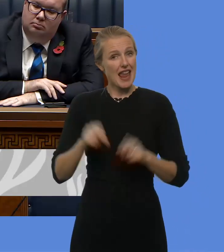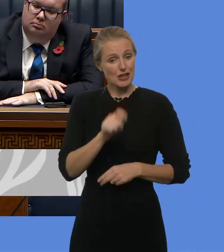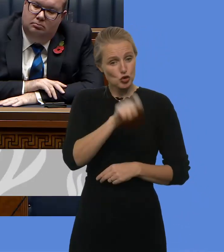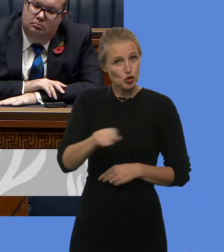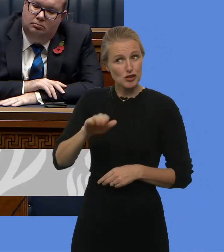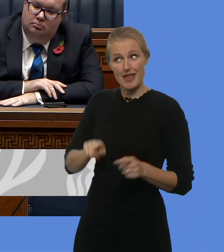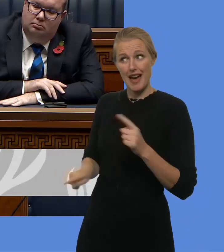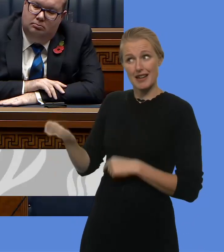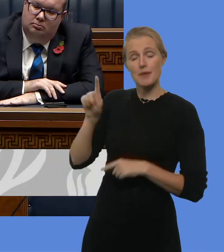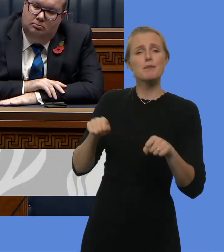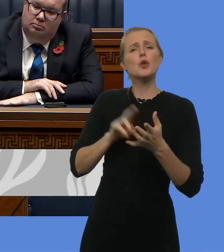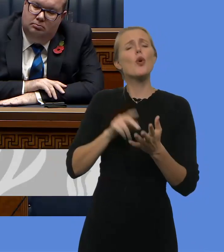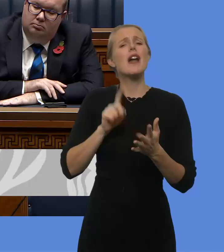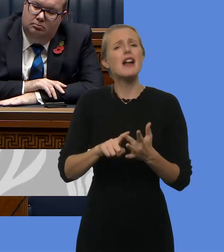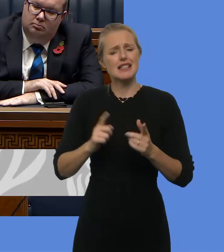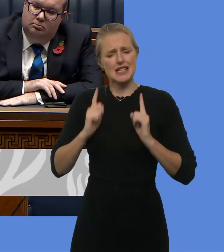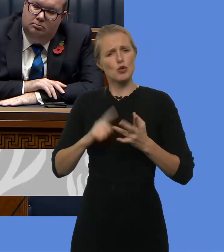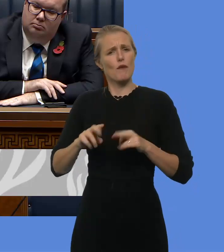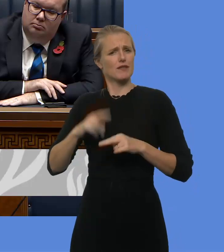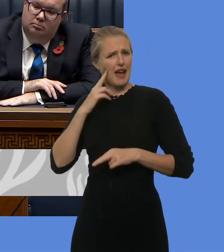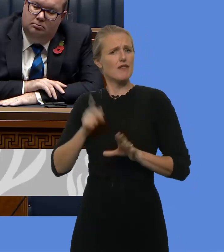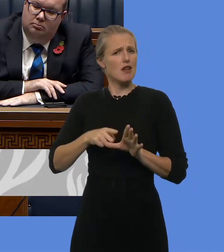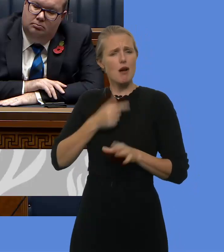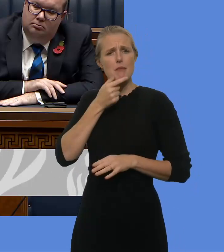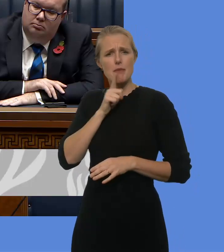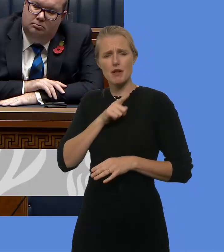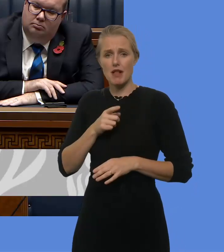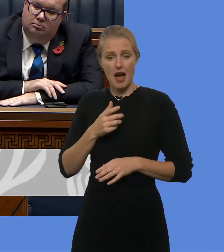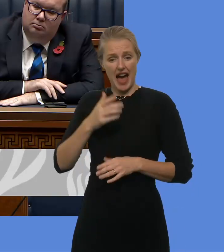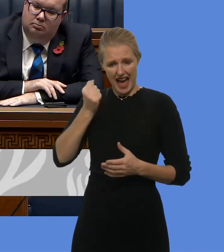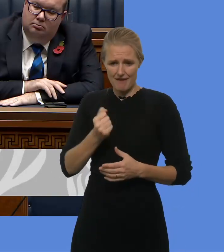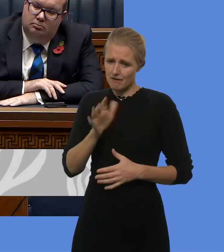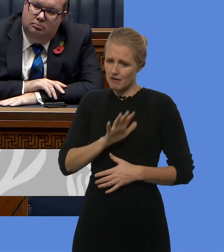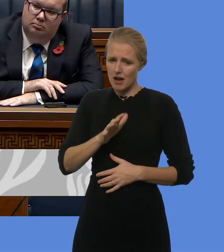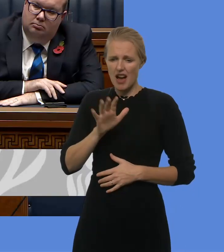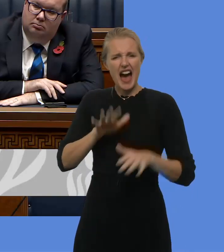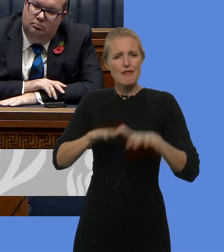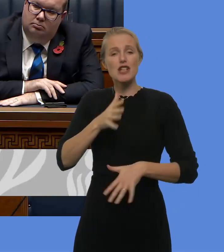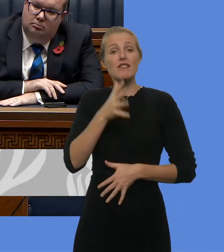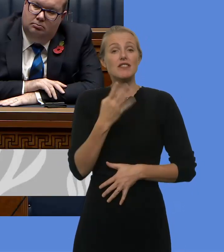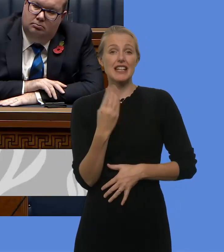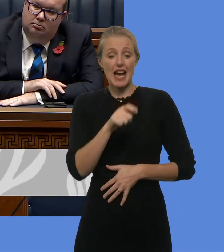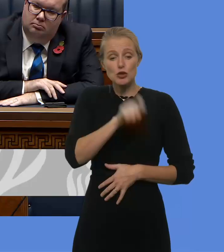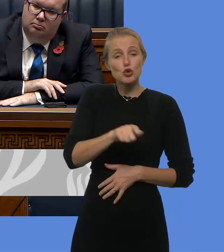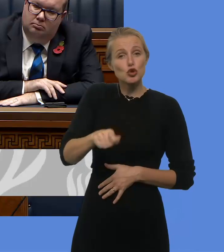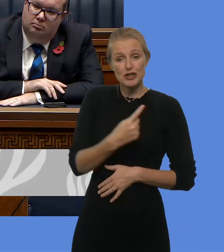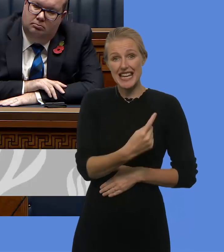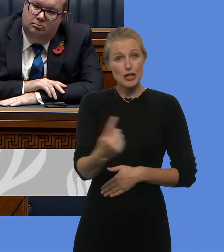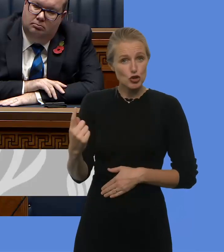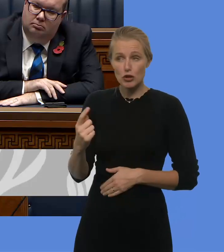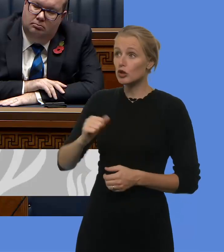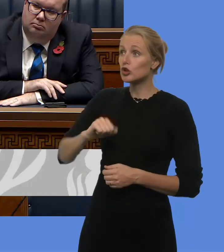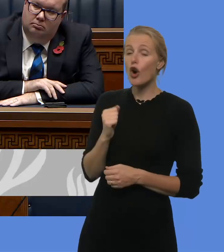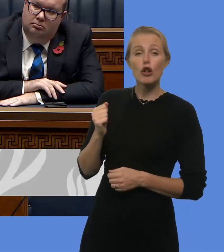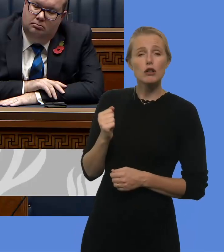Ireland, teachers of deaf children and young people have that caseload of around 59. In comparison, in Scotland the